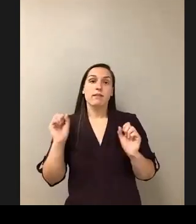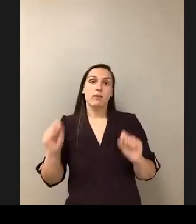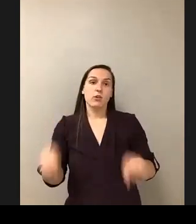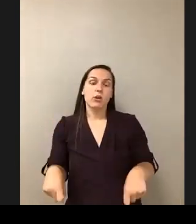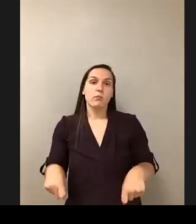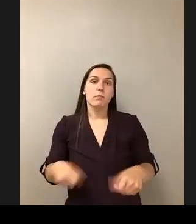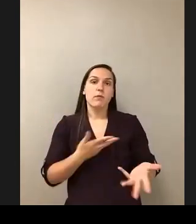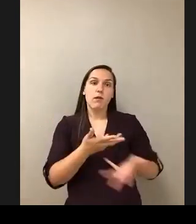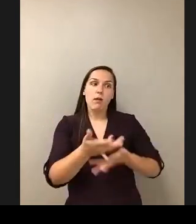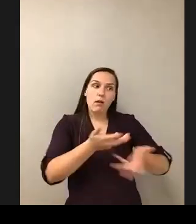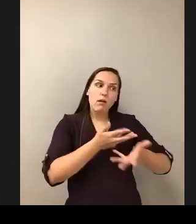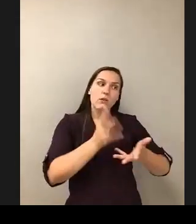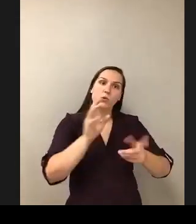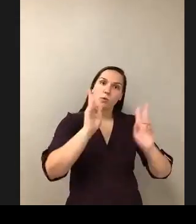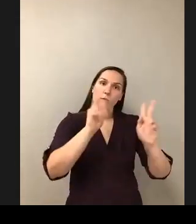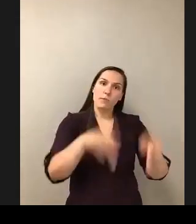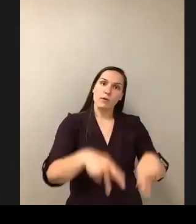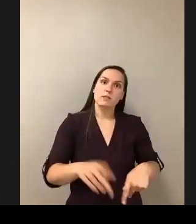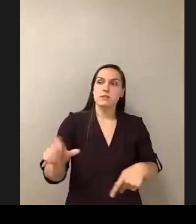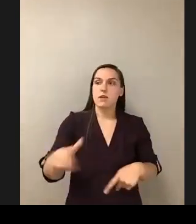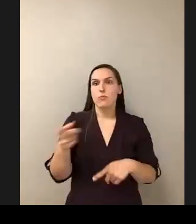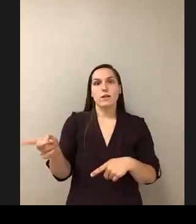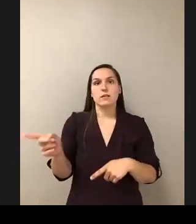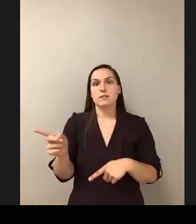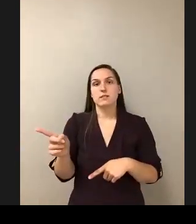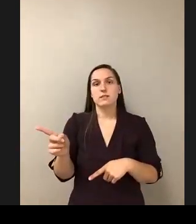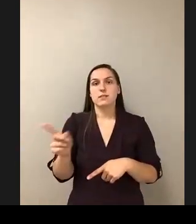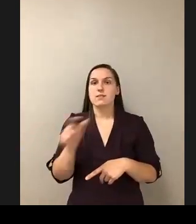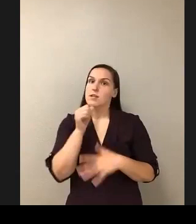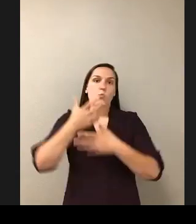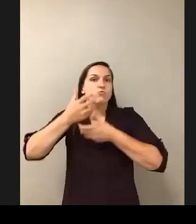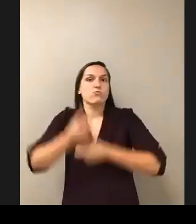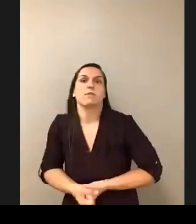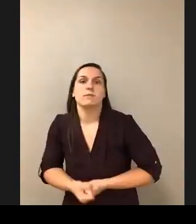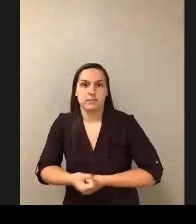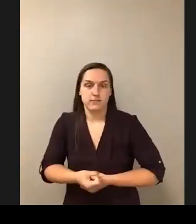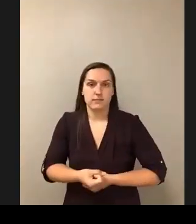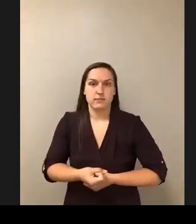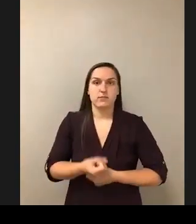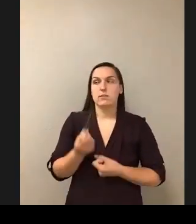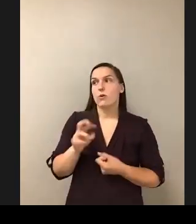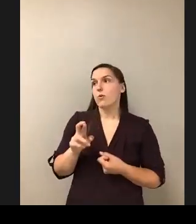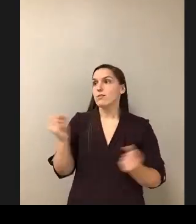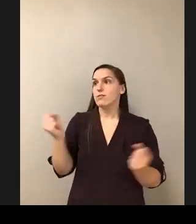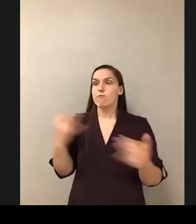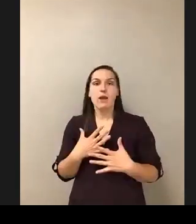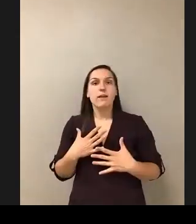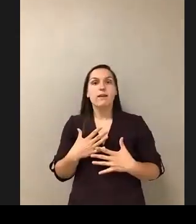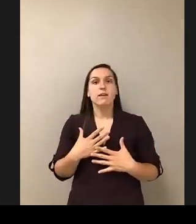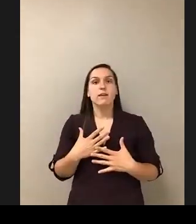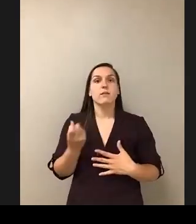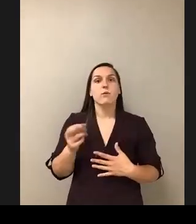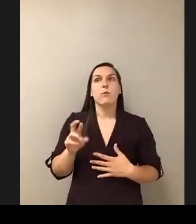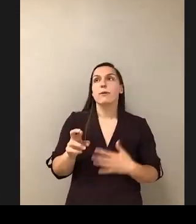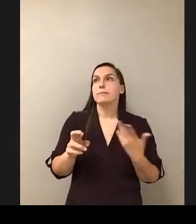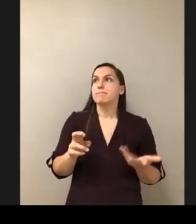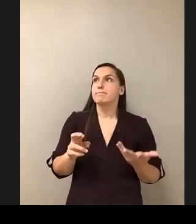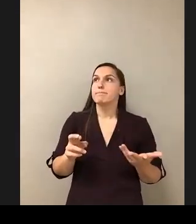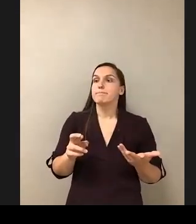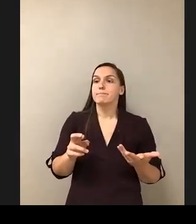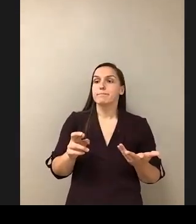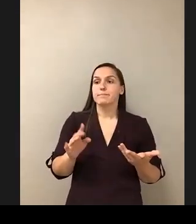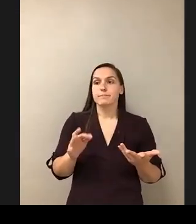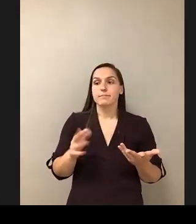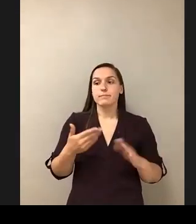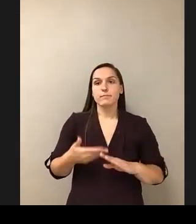to someone who otherwise is too distrustful or too afraid, or, previously